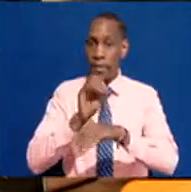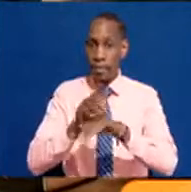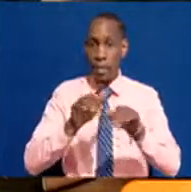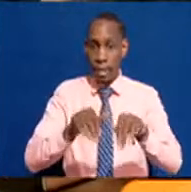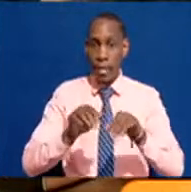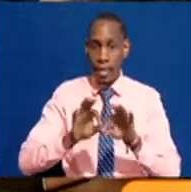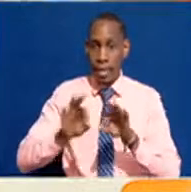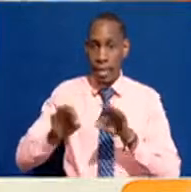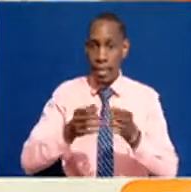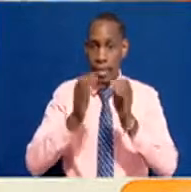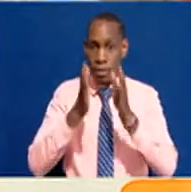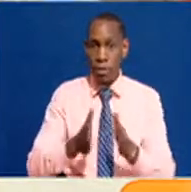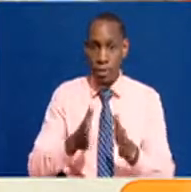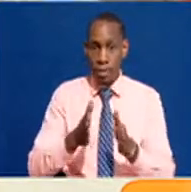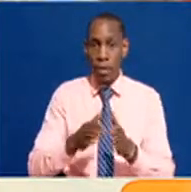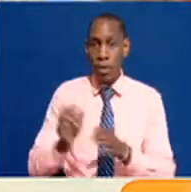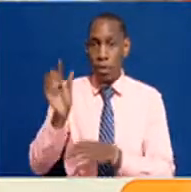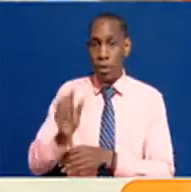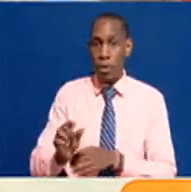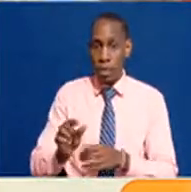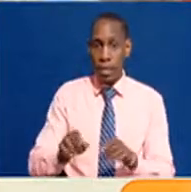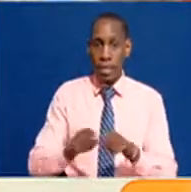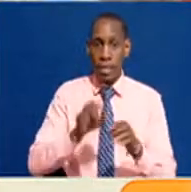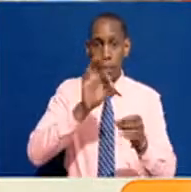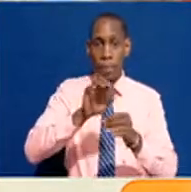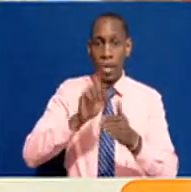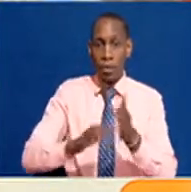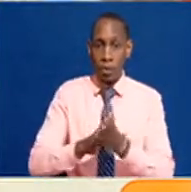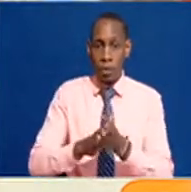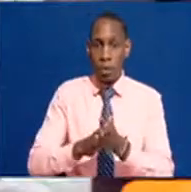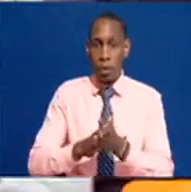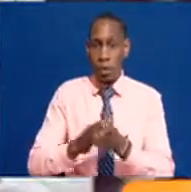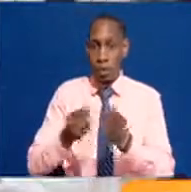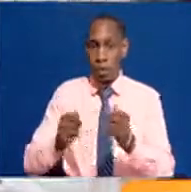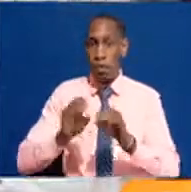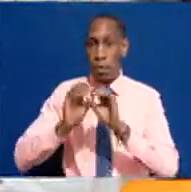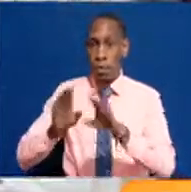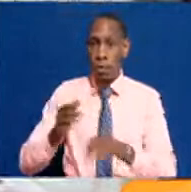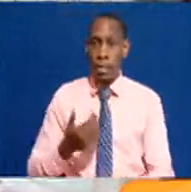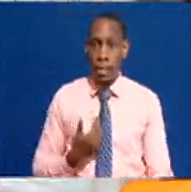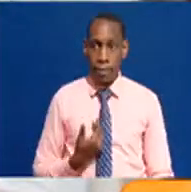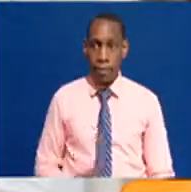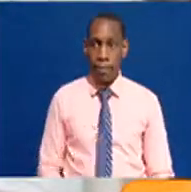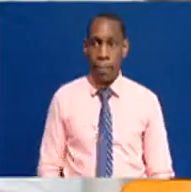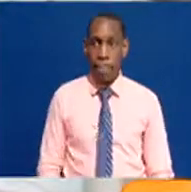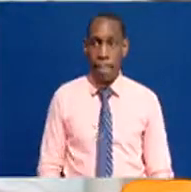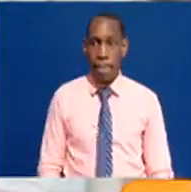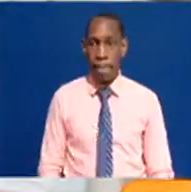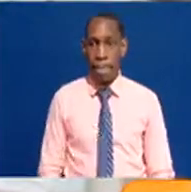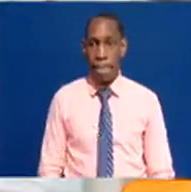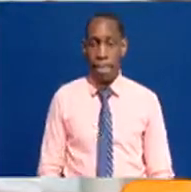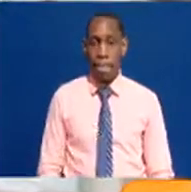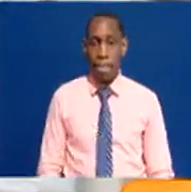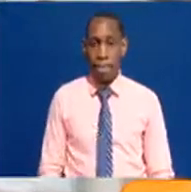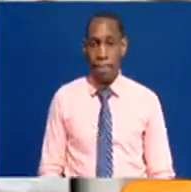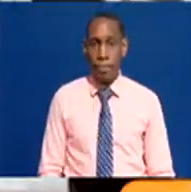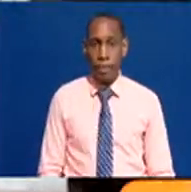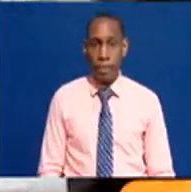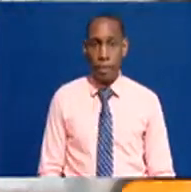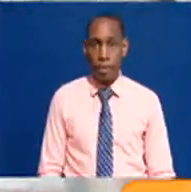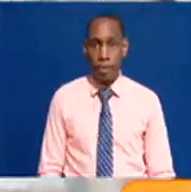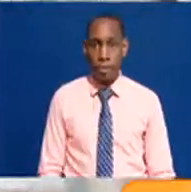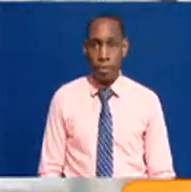extension officers from their region on what to plant to avoid losses. We are looking at this cumulative impact of dry season. Even if we